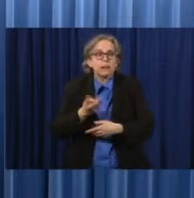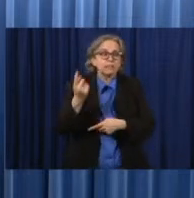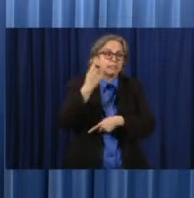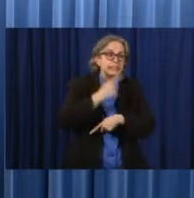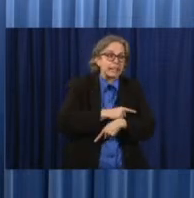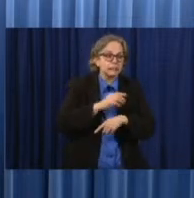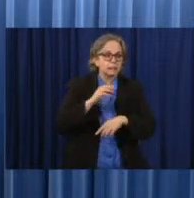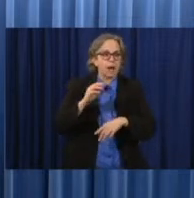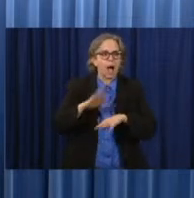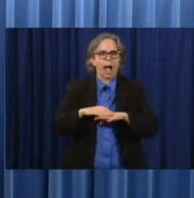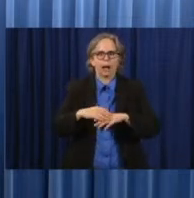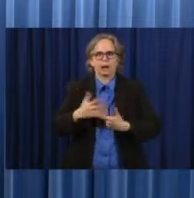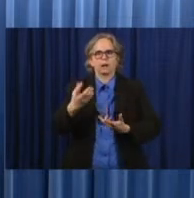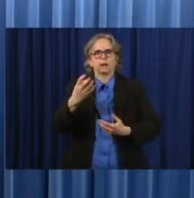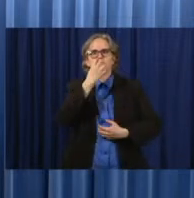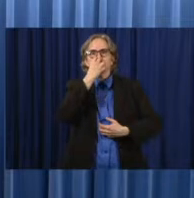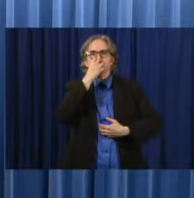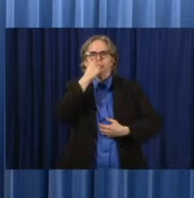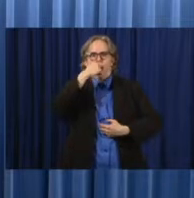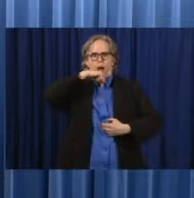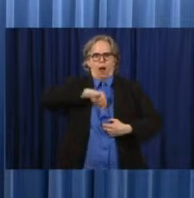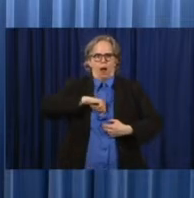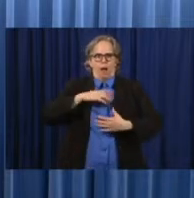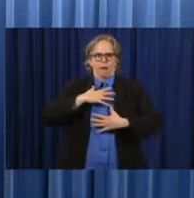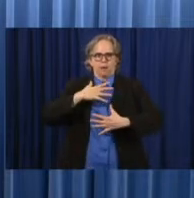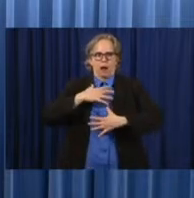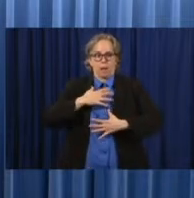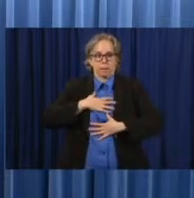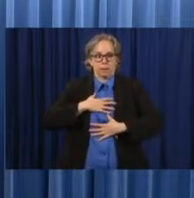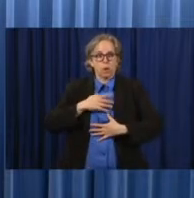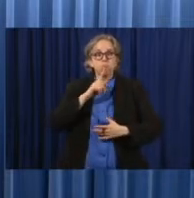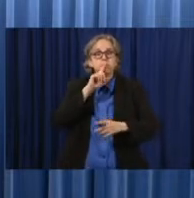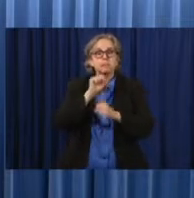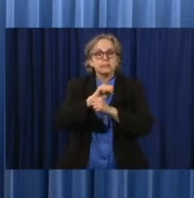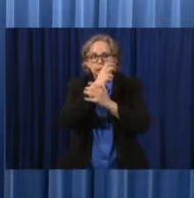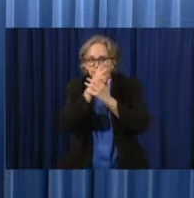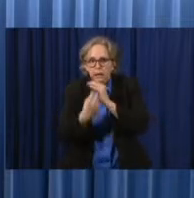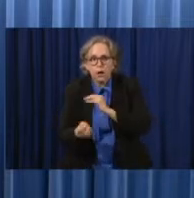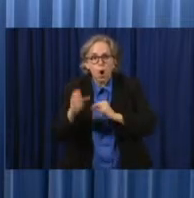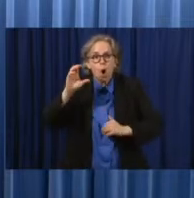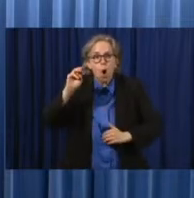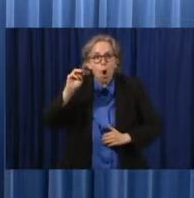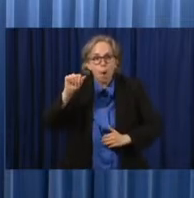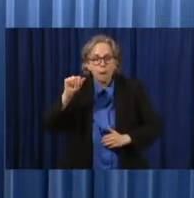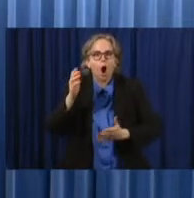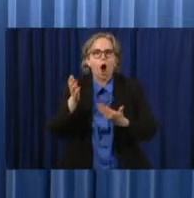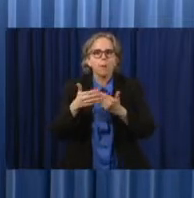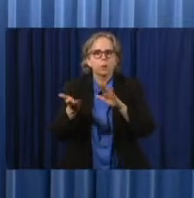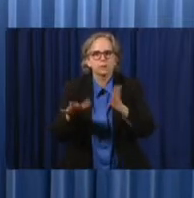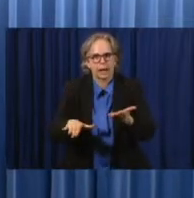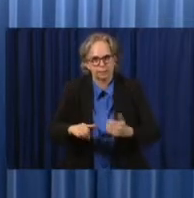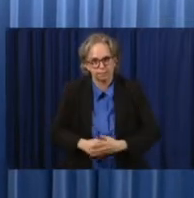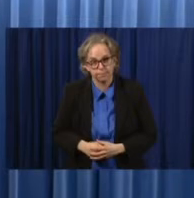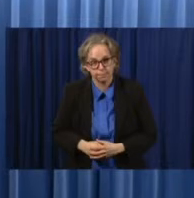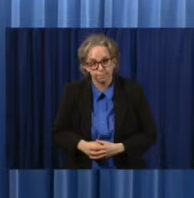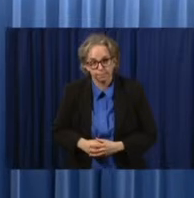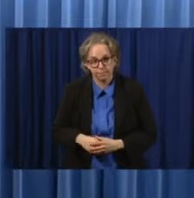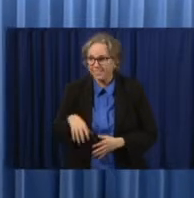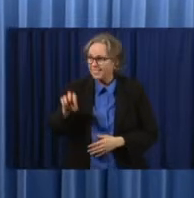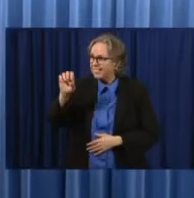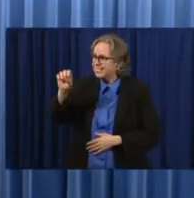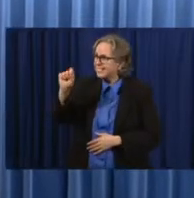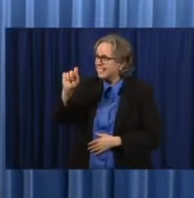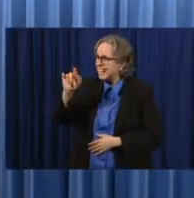Her family believed she was going to die, and she almost did. Stacy, thank you for joining us. We are very,